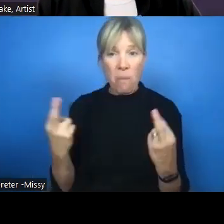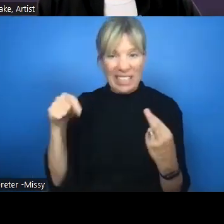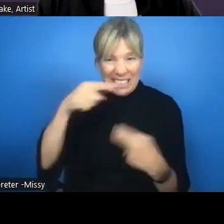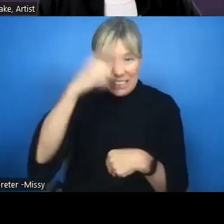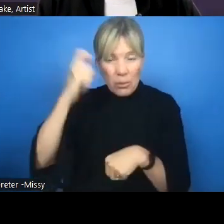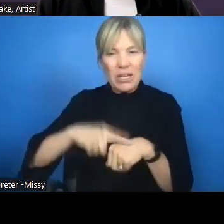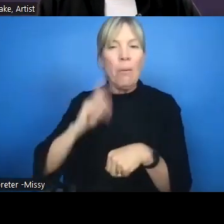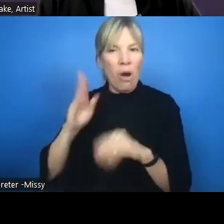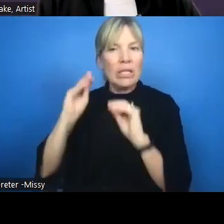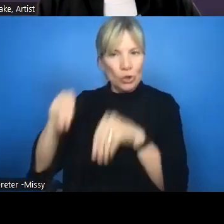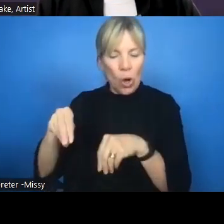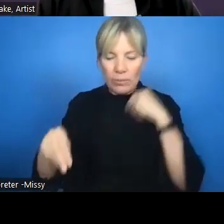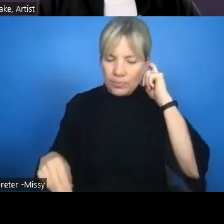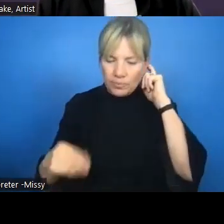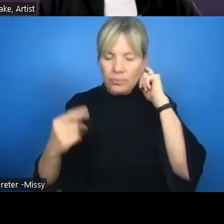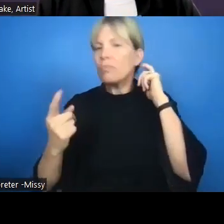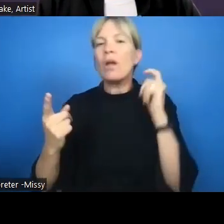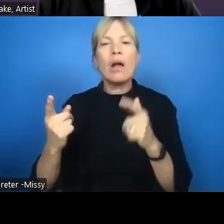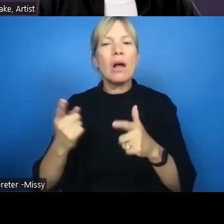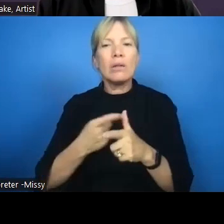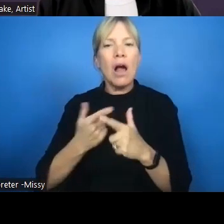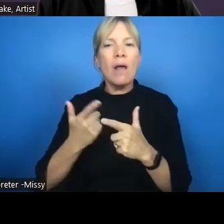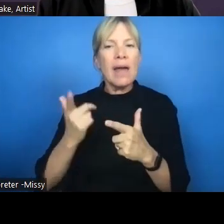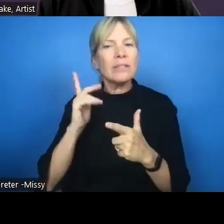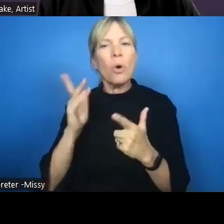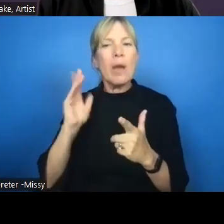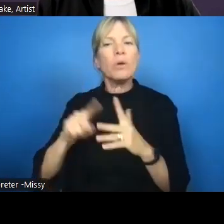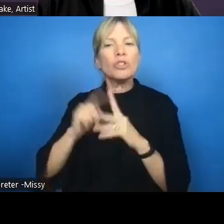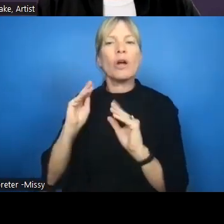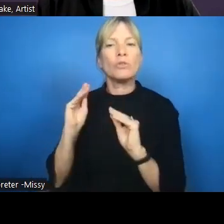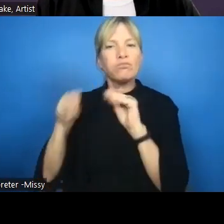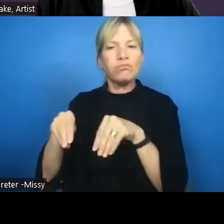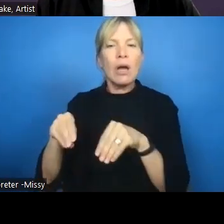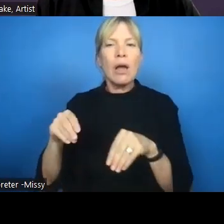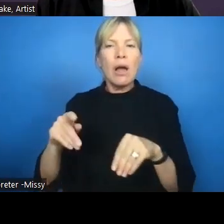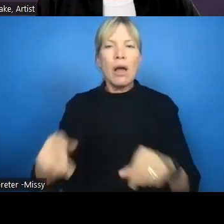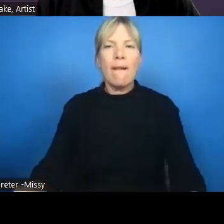So then so the installation is underway. And then for